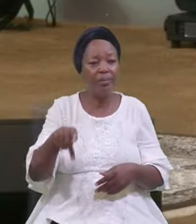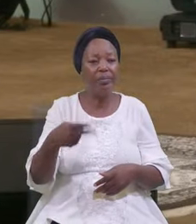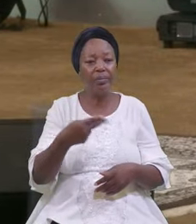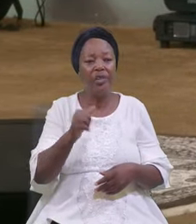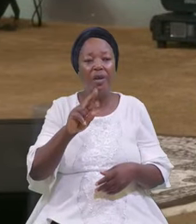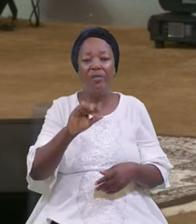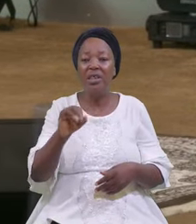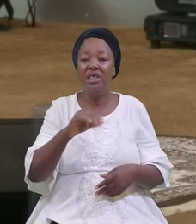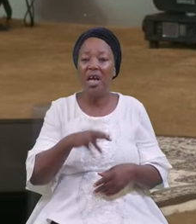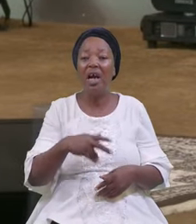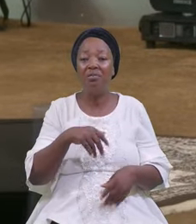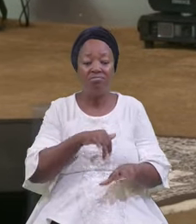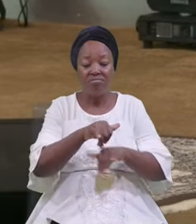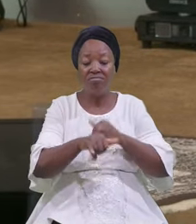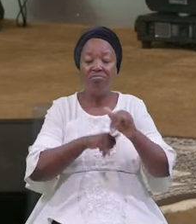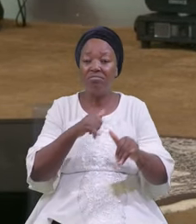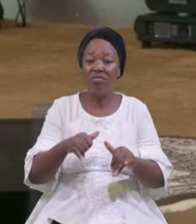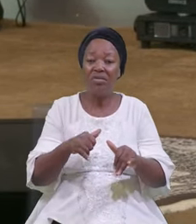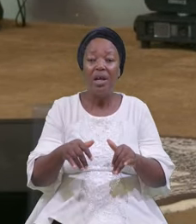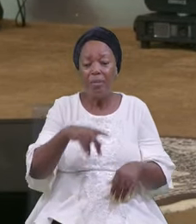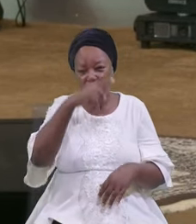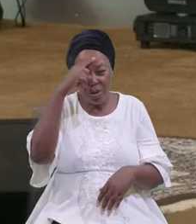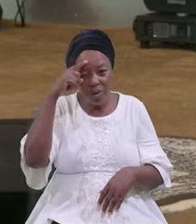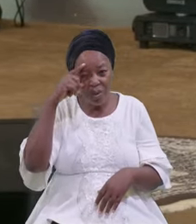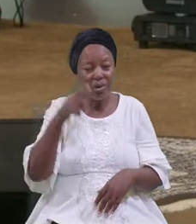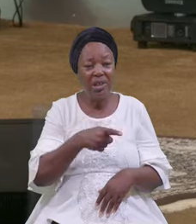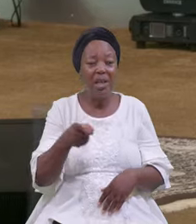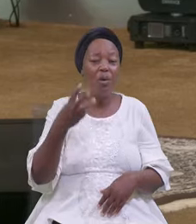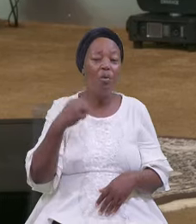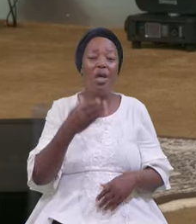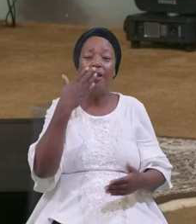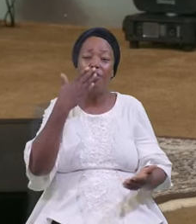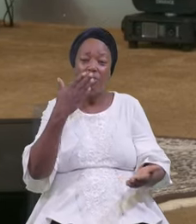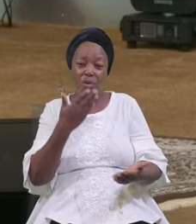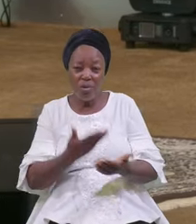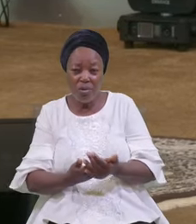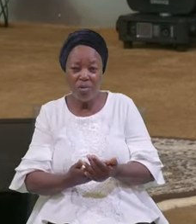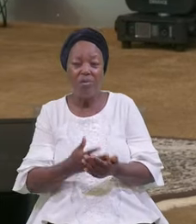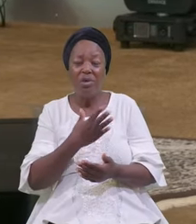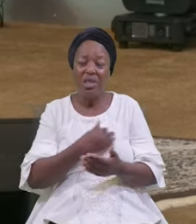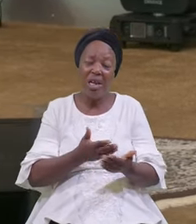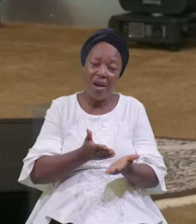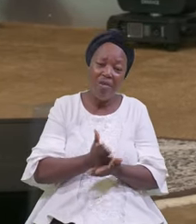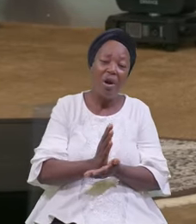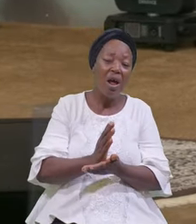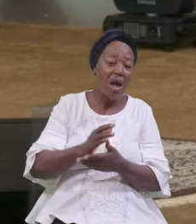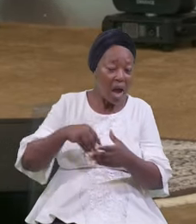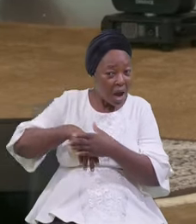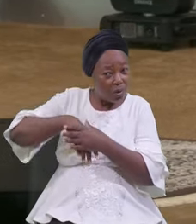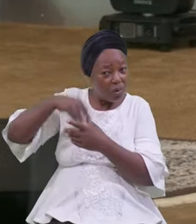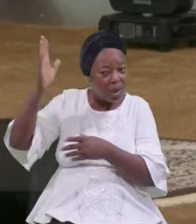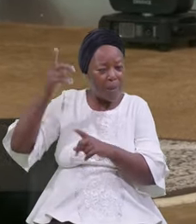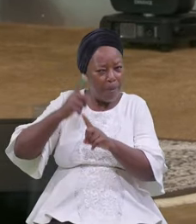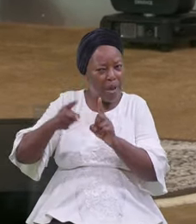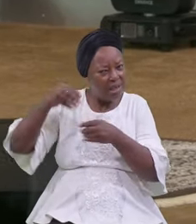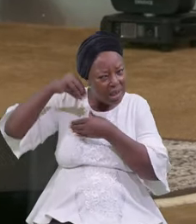hypocrites because they were good and correct outwardly, but inwardly they were